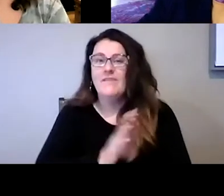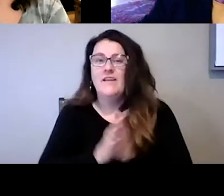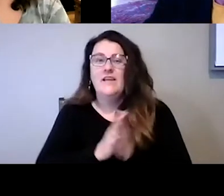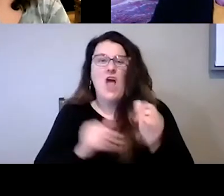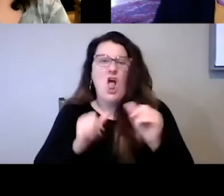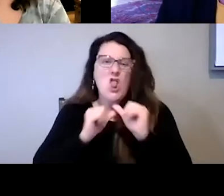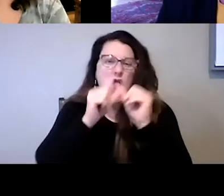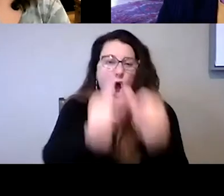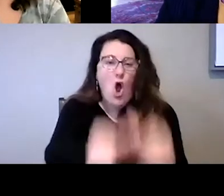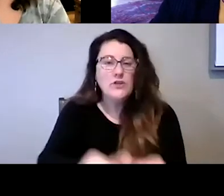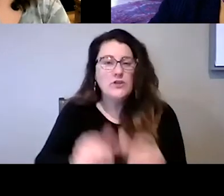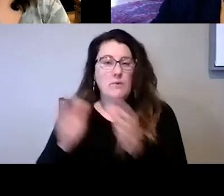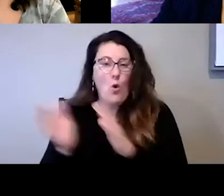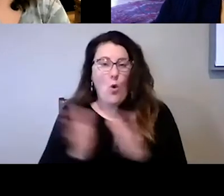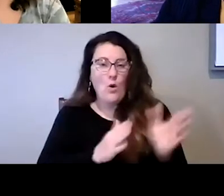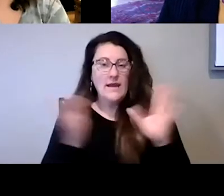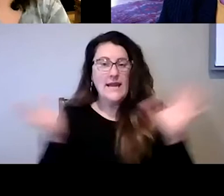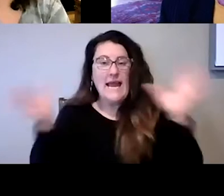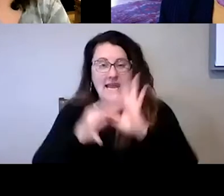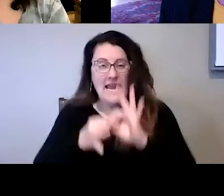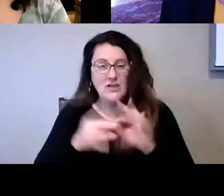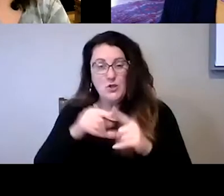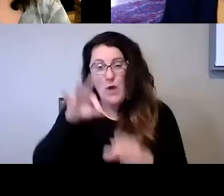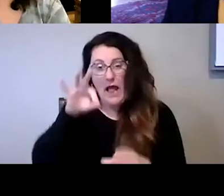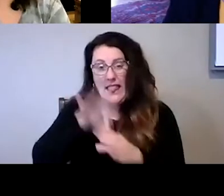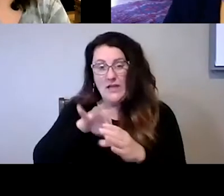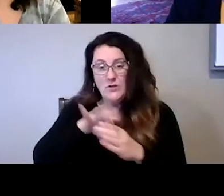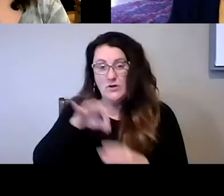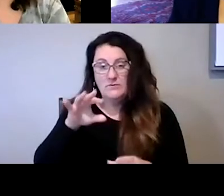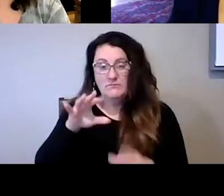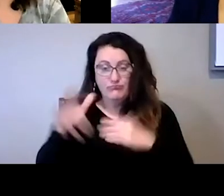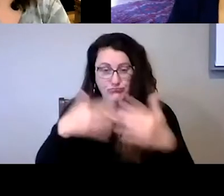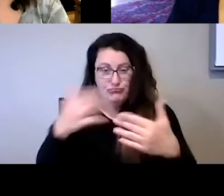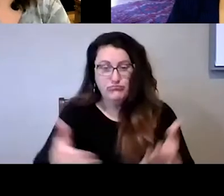long-term organizing, has to have a connection to electoral politics.